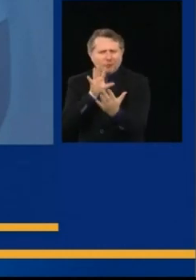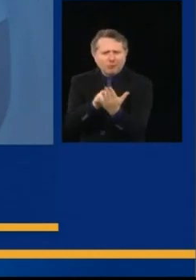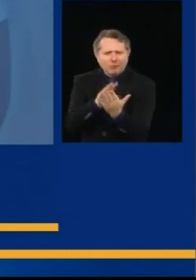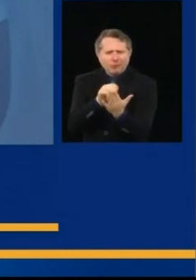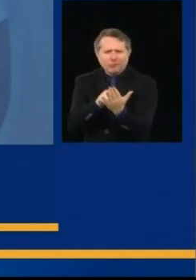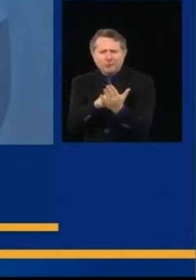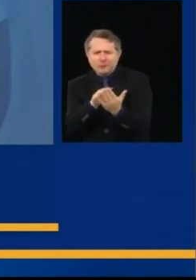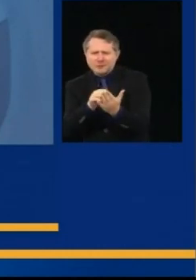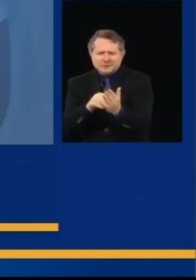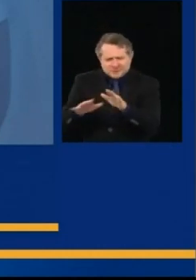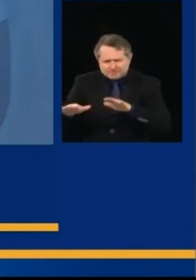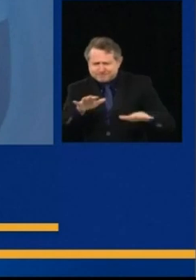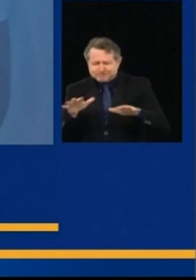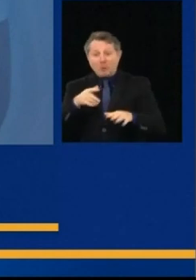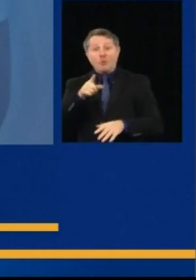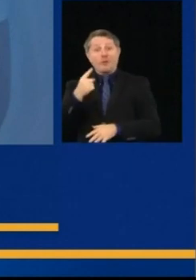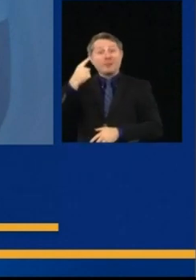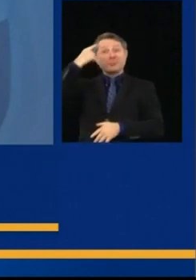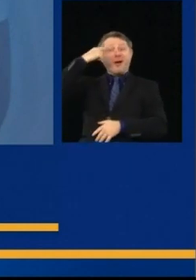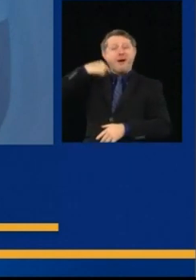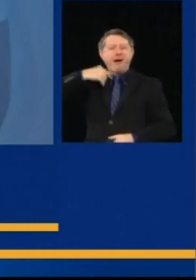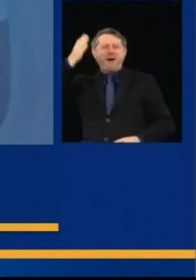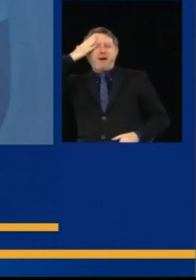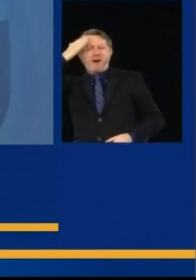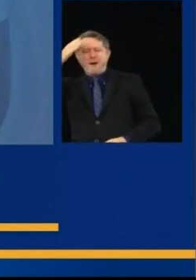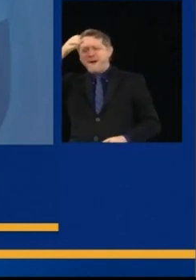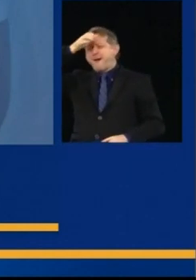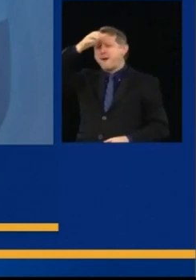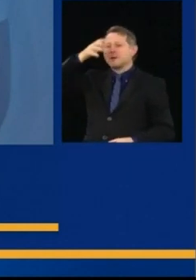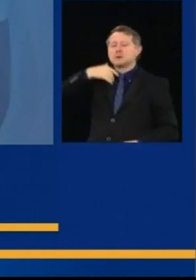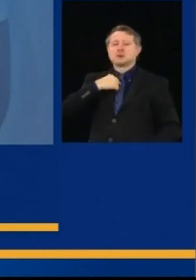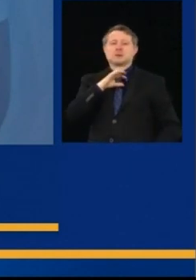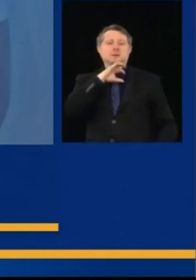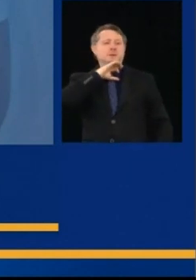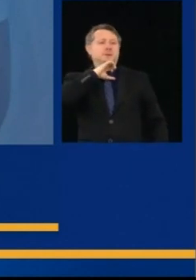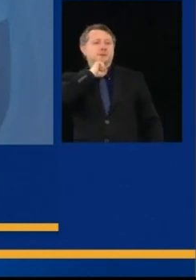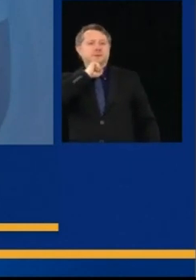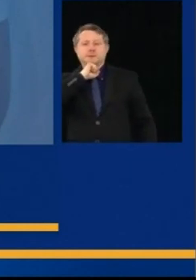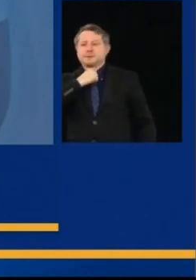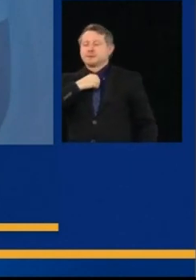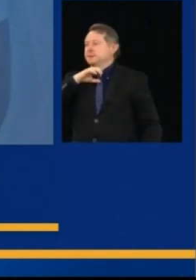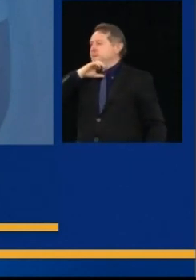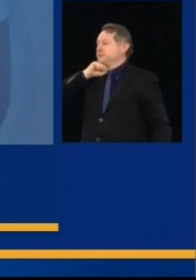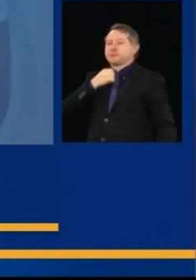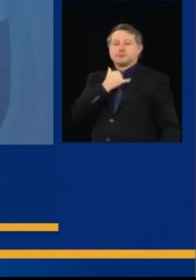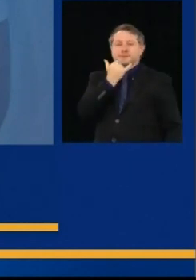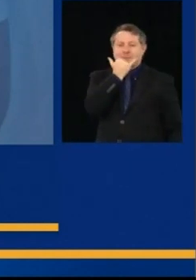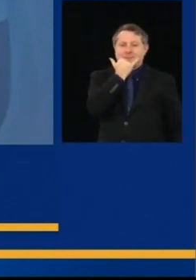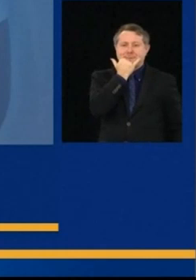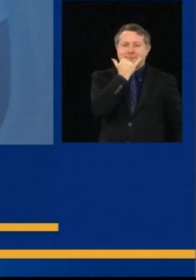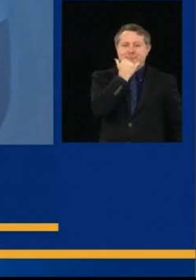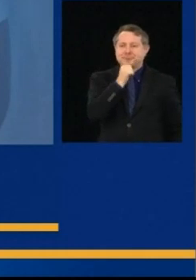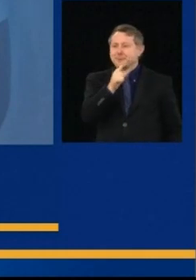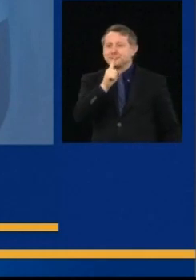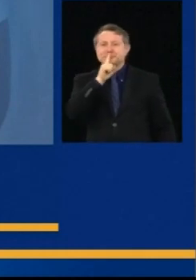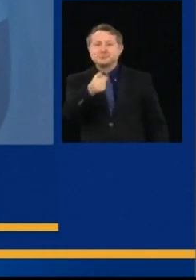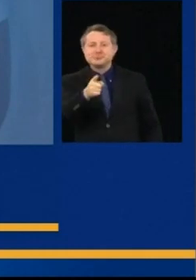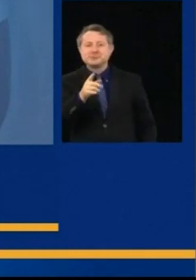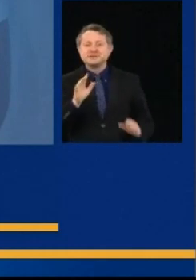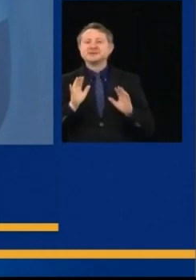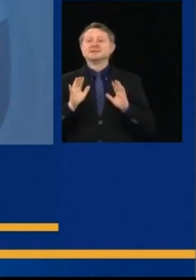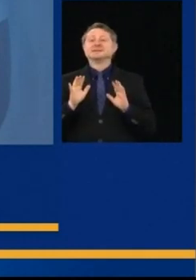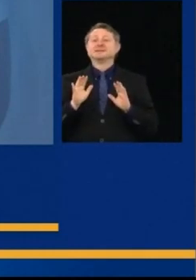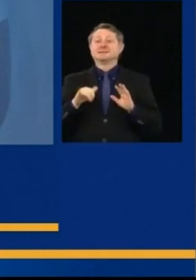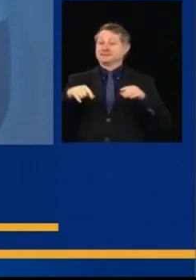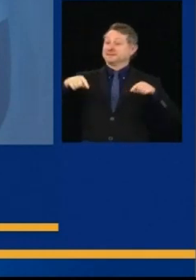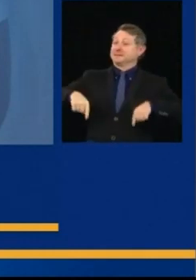we knew doesn't always turn out to be true, okay? This virus has been ahead of us every